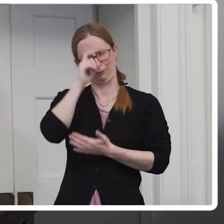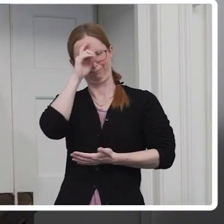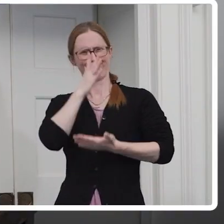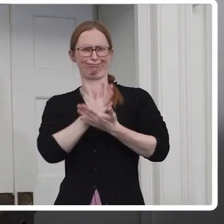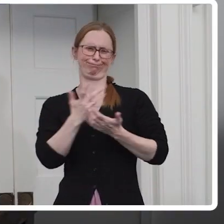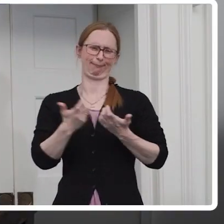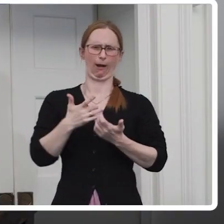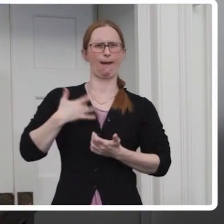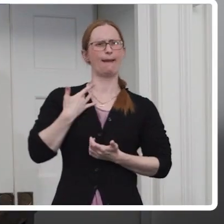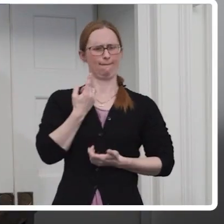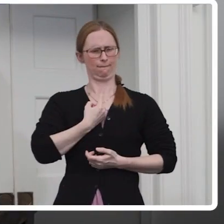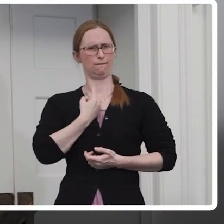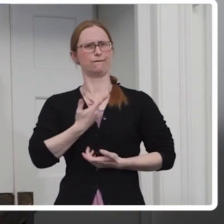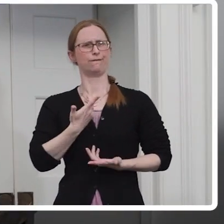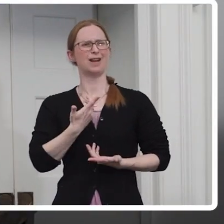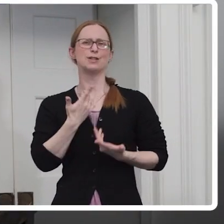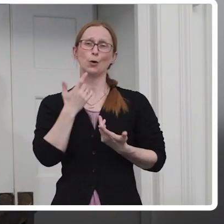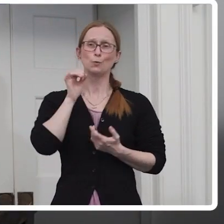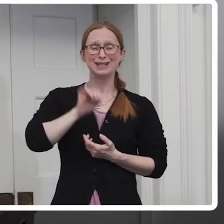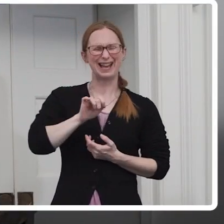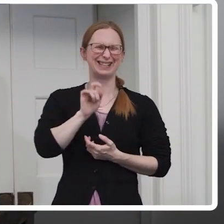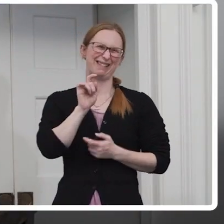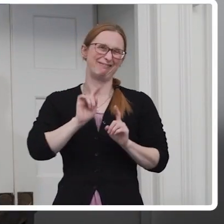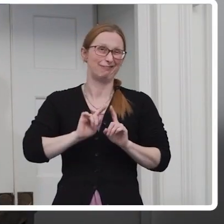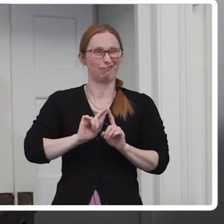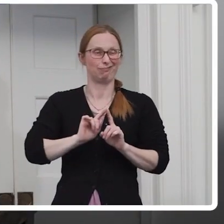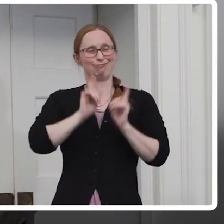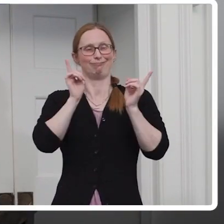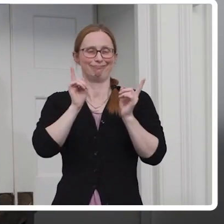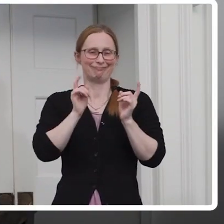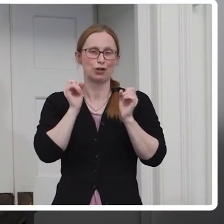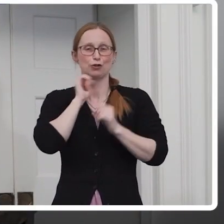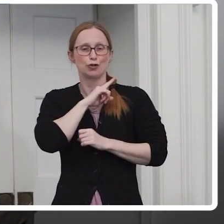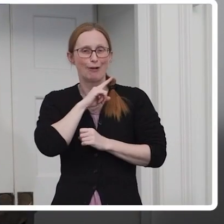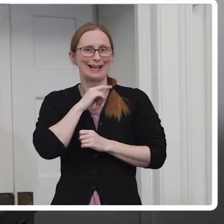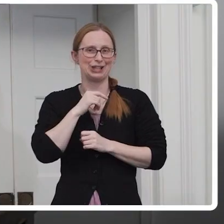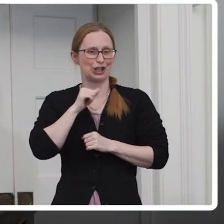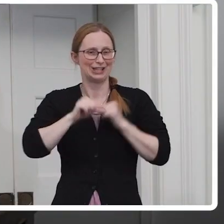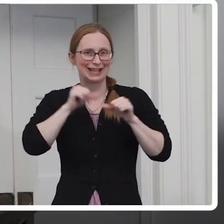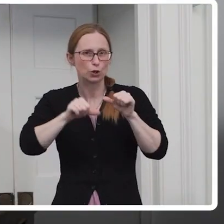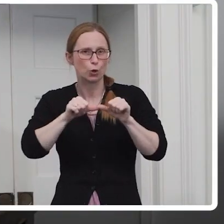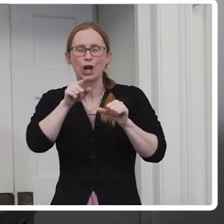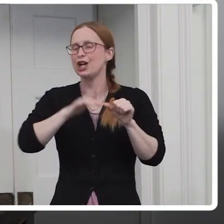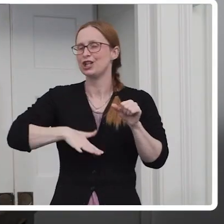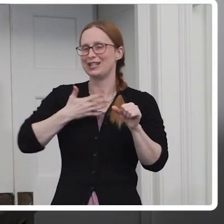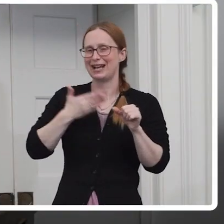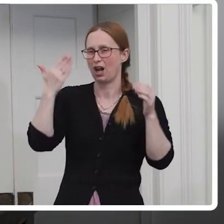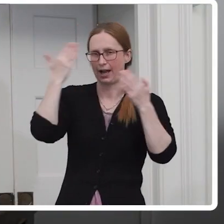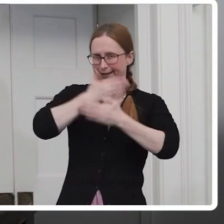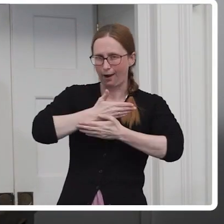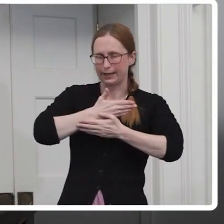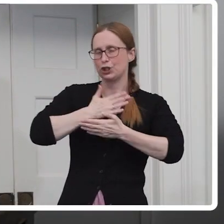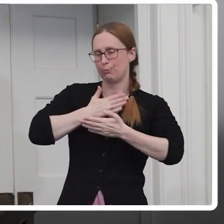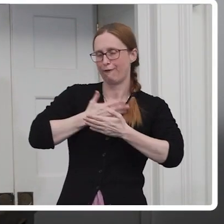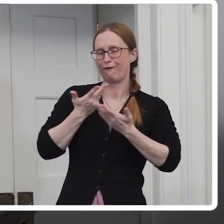kind of define how she was living, and she had this perhaps slightly unusual daily schedule. So she, for example, she didn't like the night.